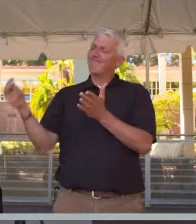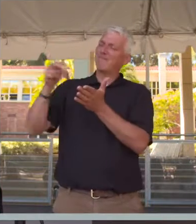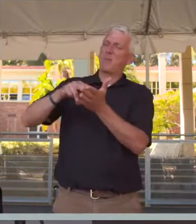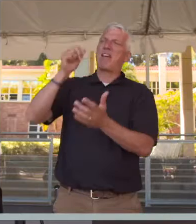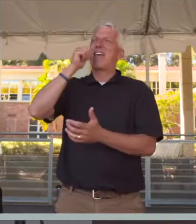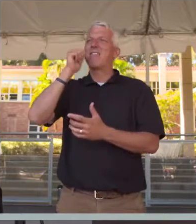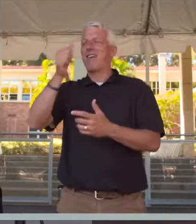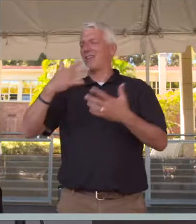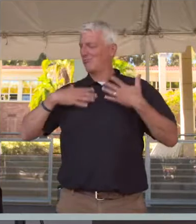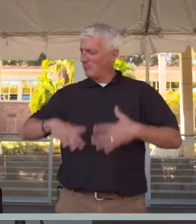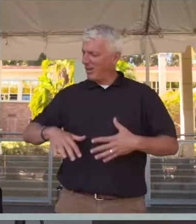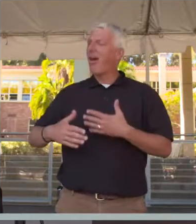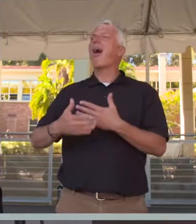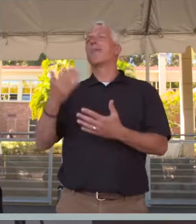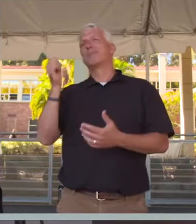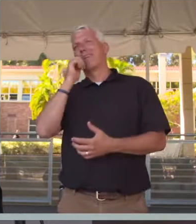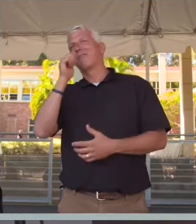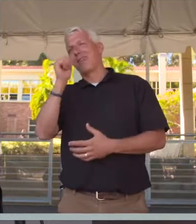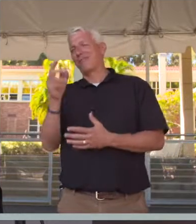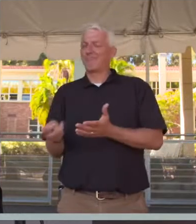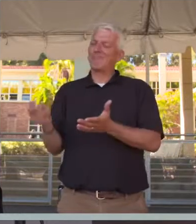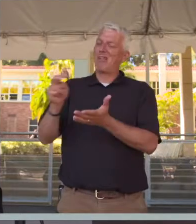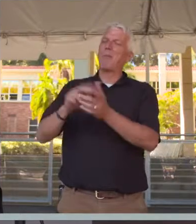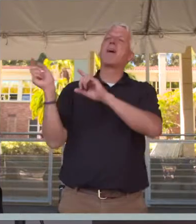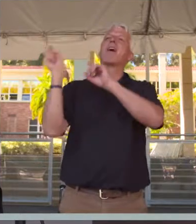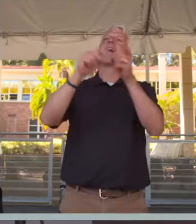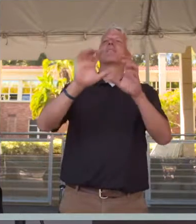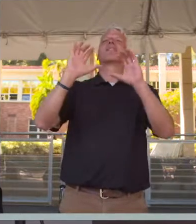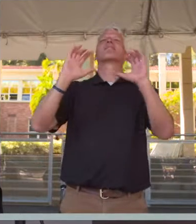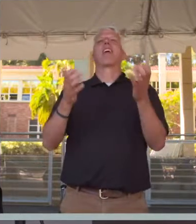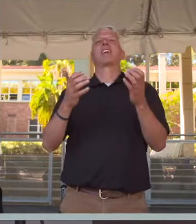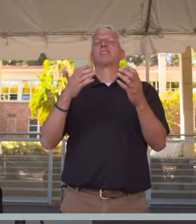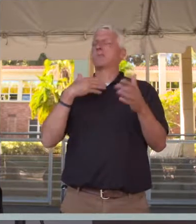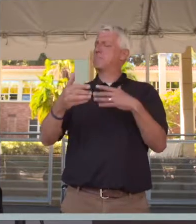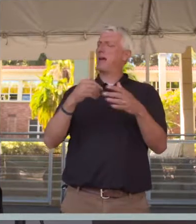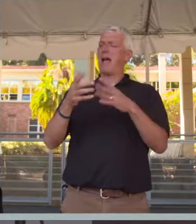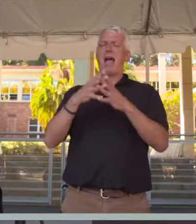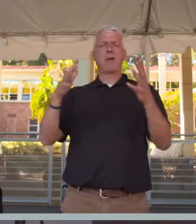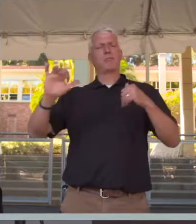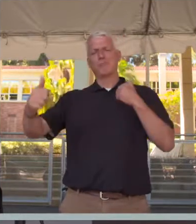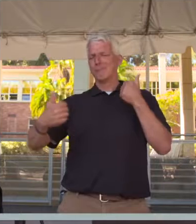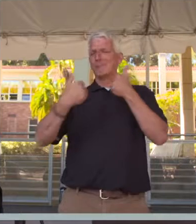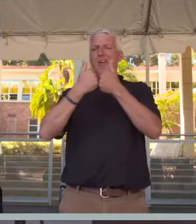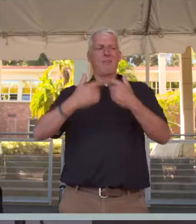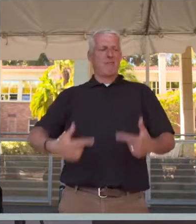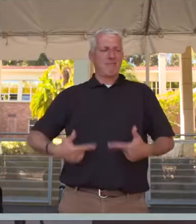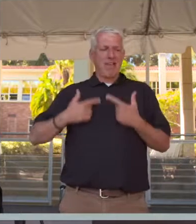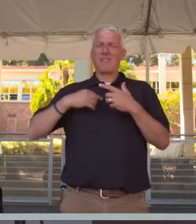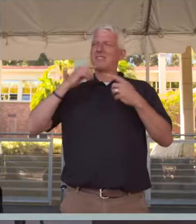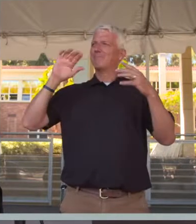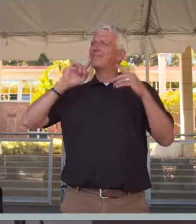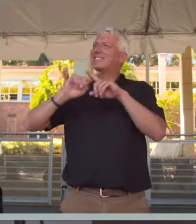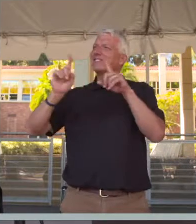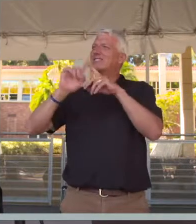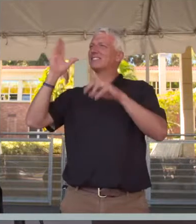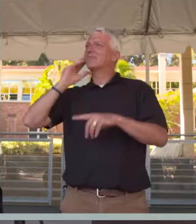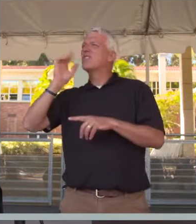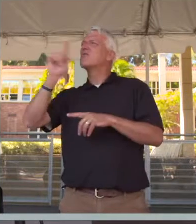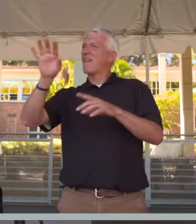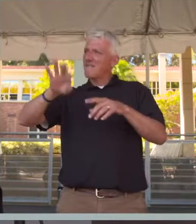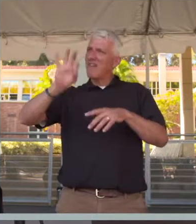got dressed, well, almost every day, and came to class. No matter how much your life challenged you, tested you, and tried to break you, you